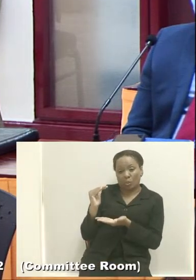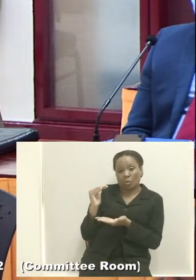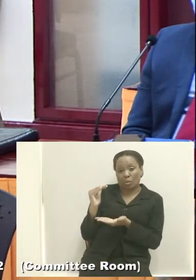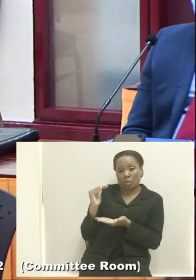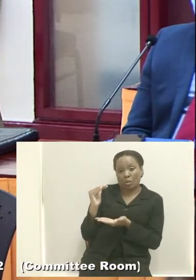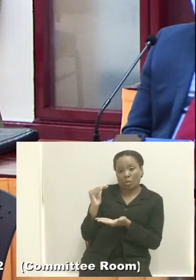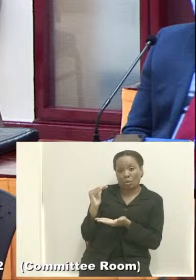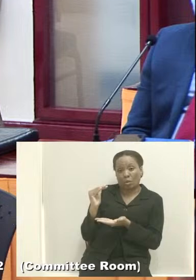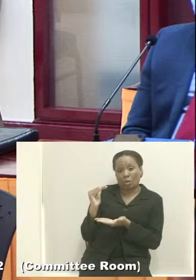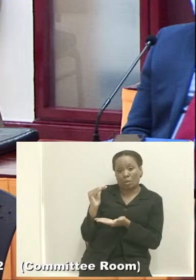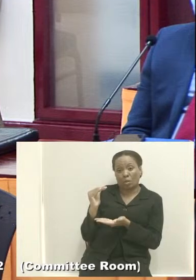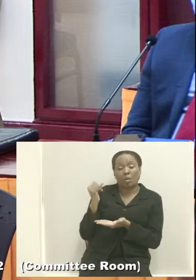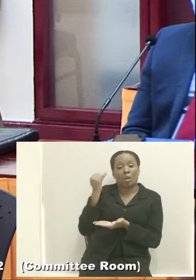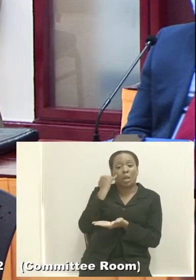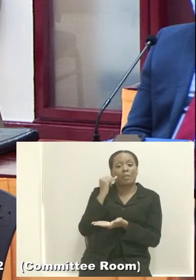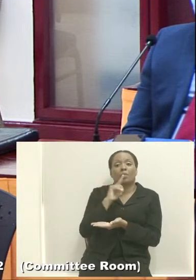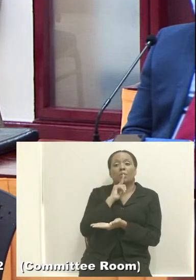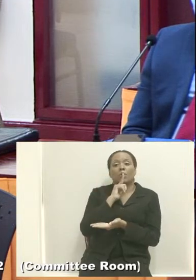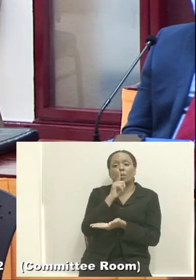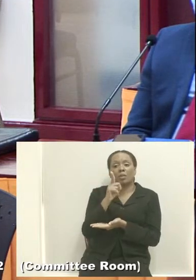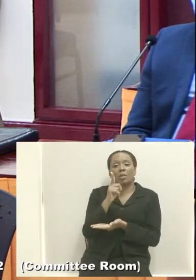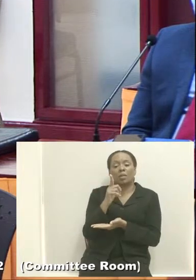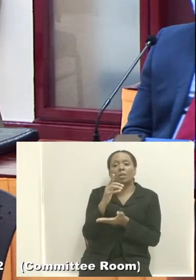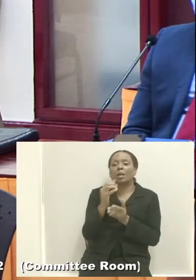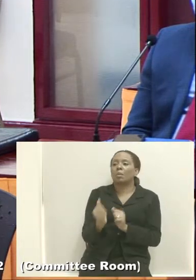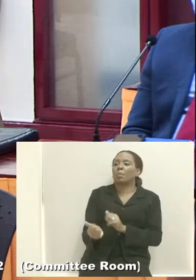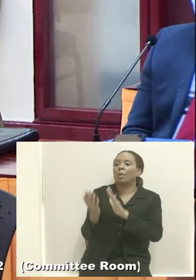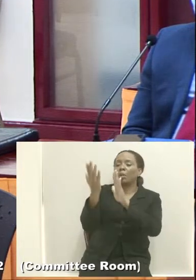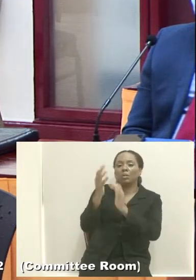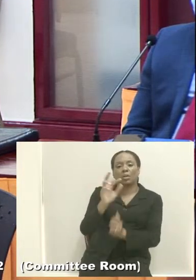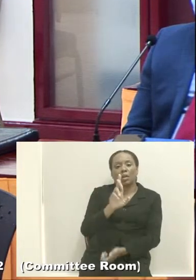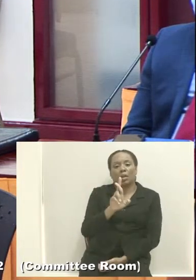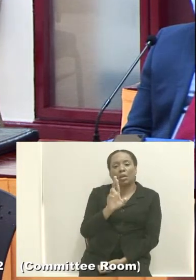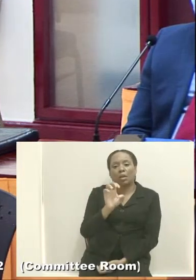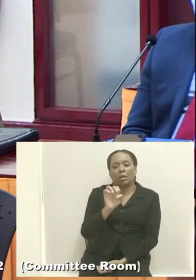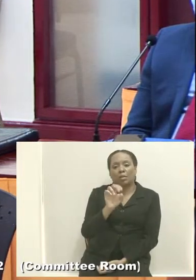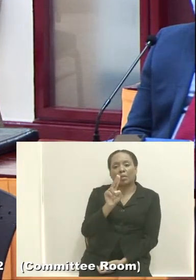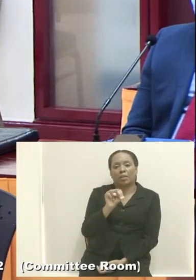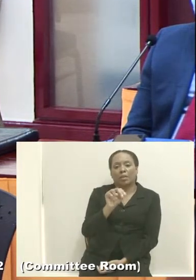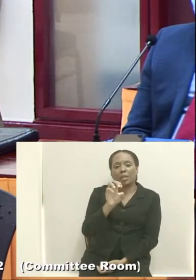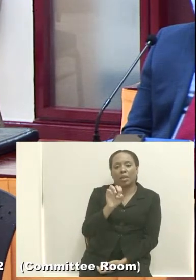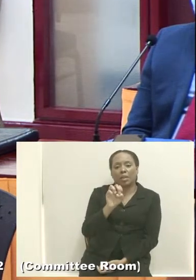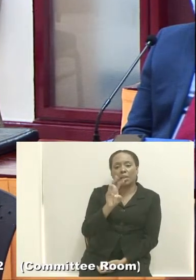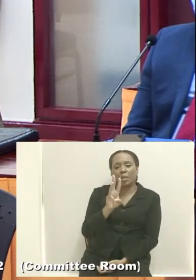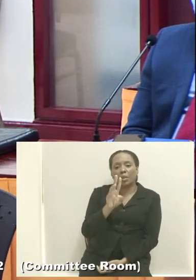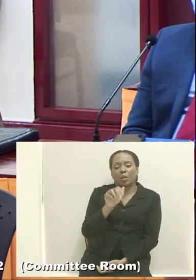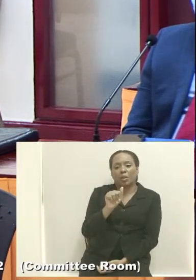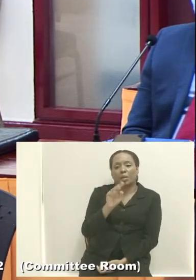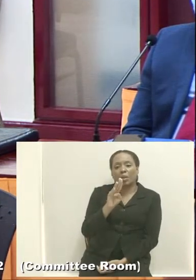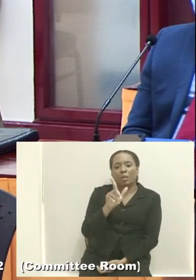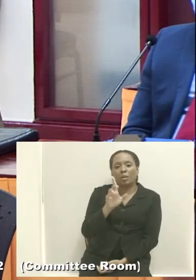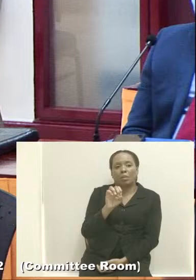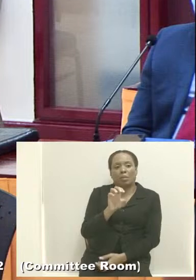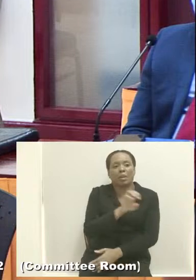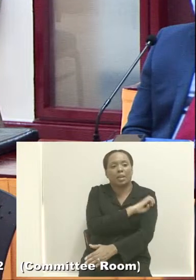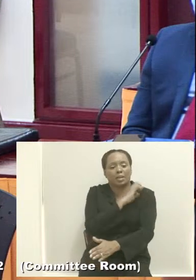that creates an environment where we can bring